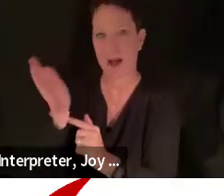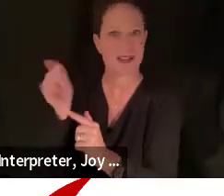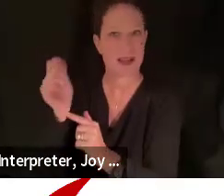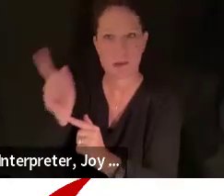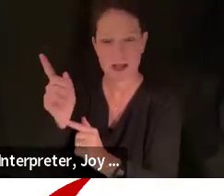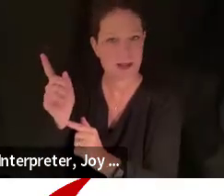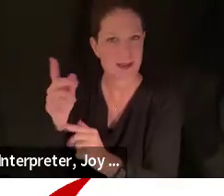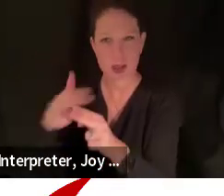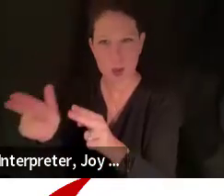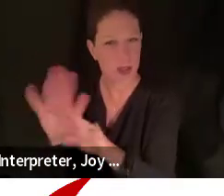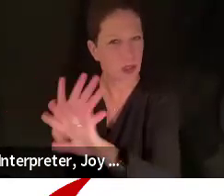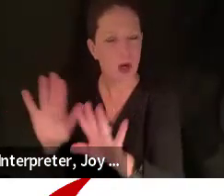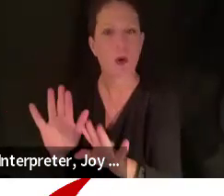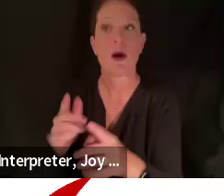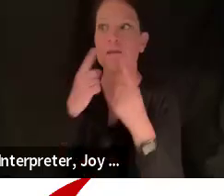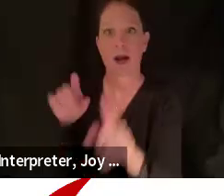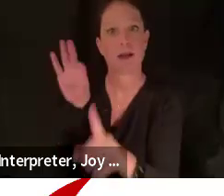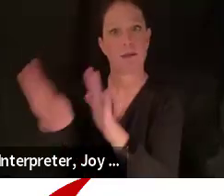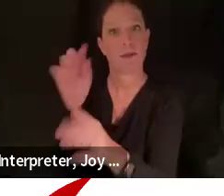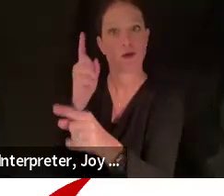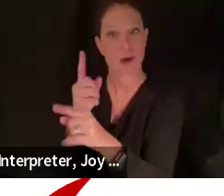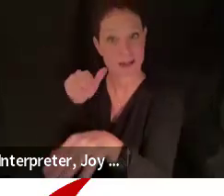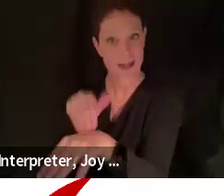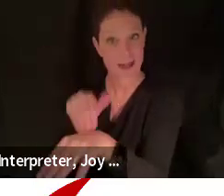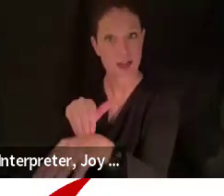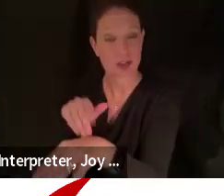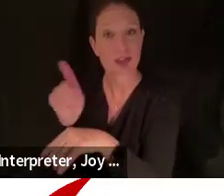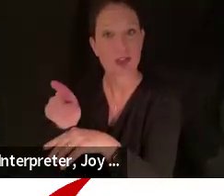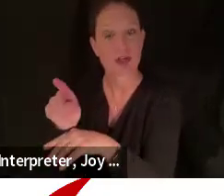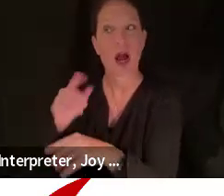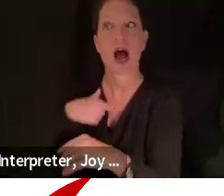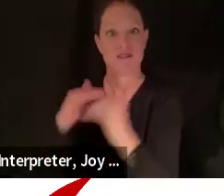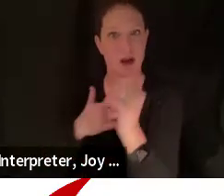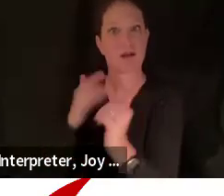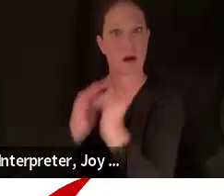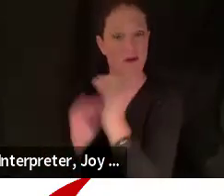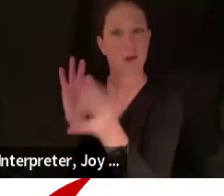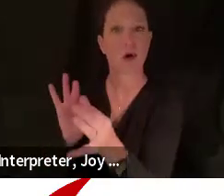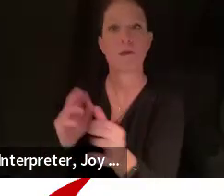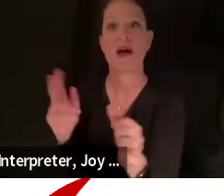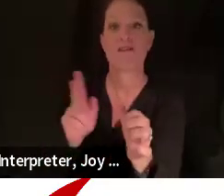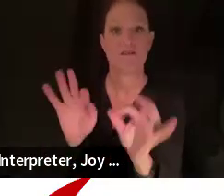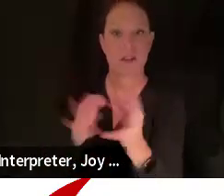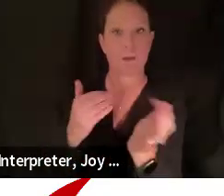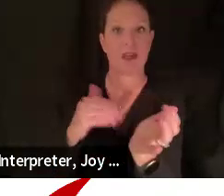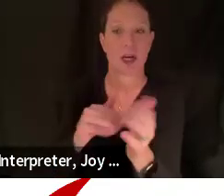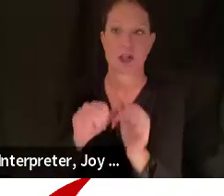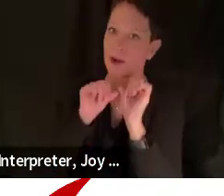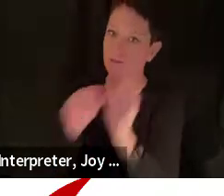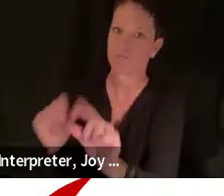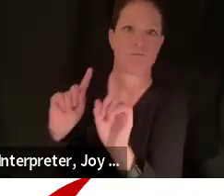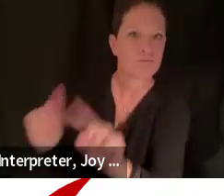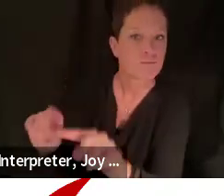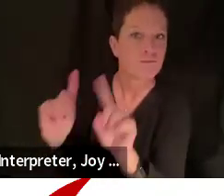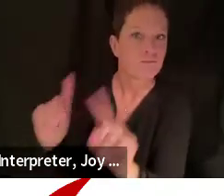provider. After finally finding somebody that I was comfortable with, this is literally my primary care provider who I've